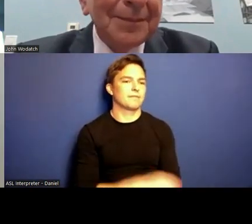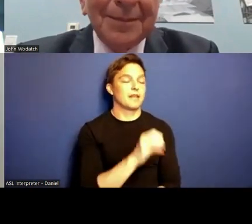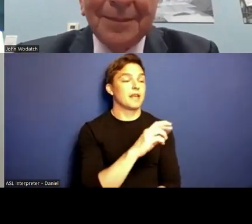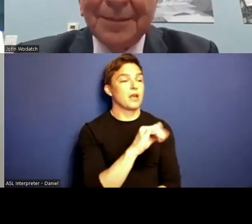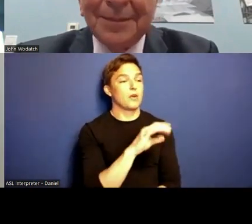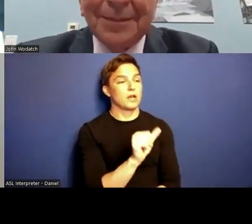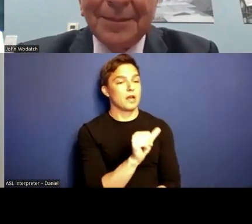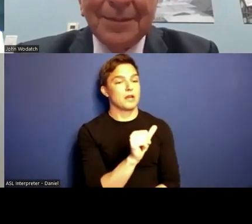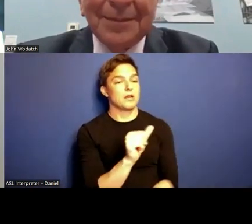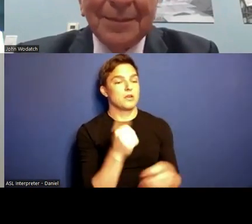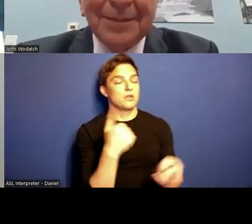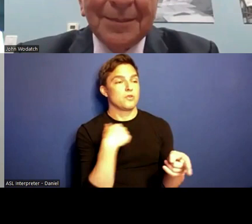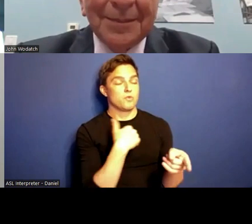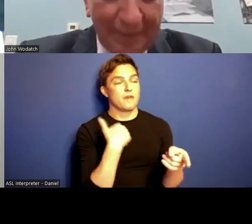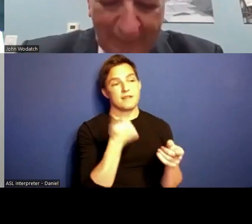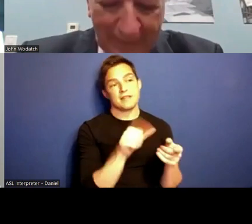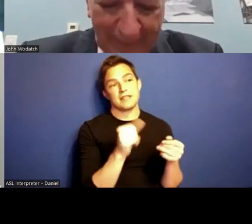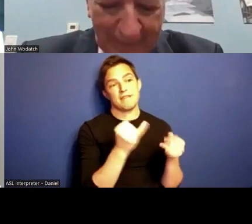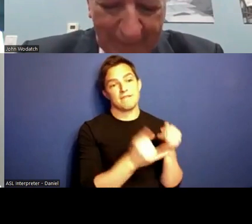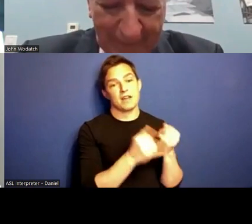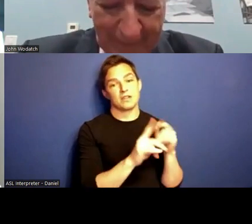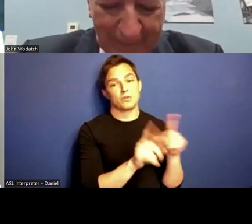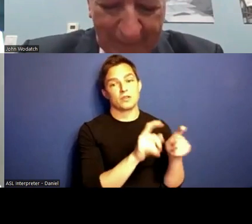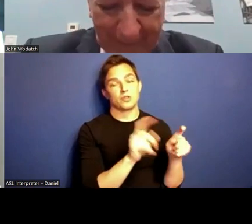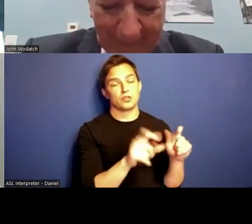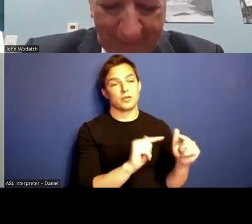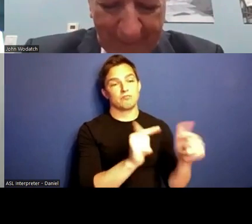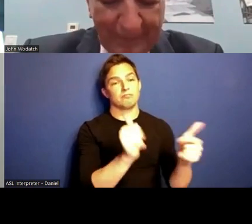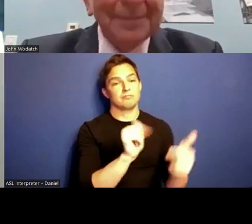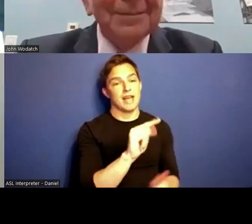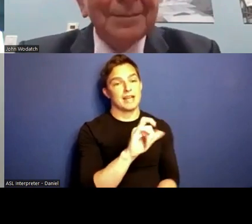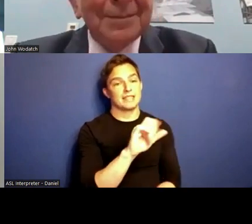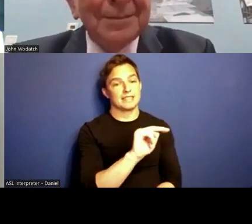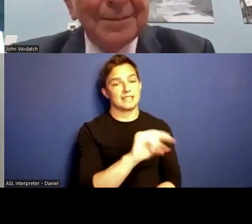have any final questions, or should we turn it over to Allison now?